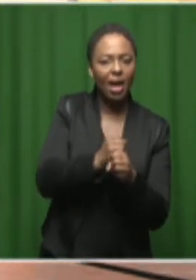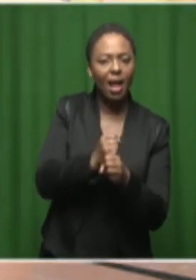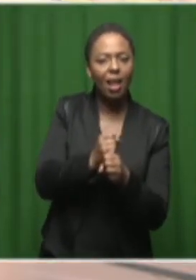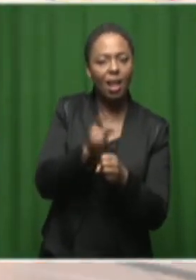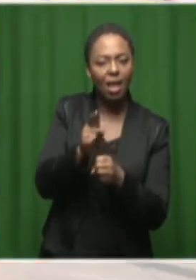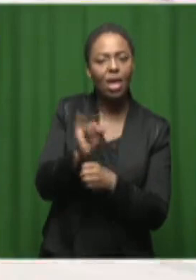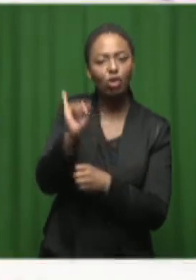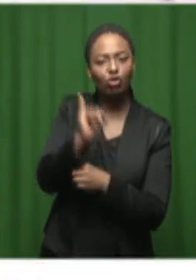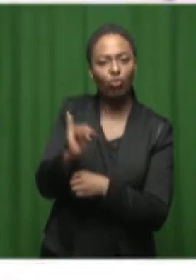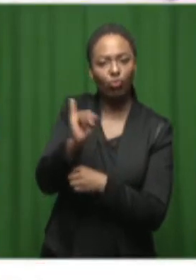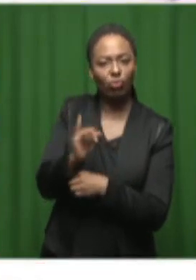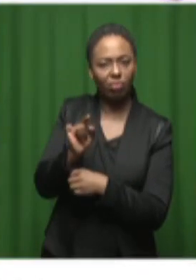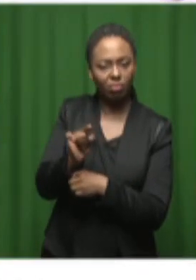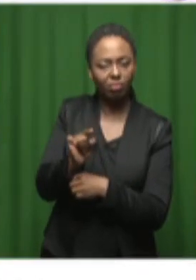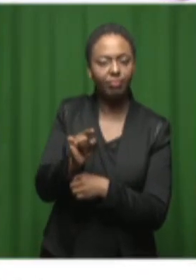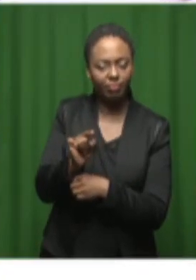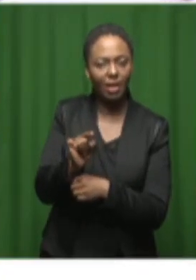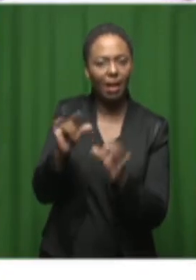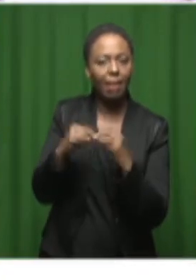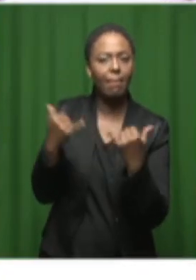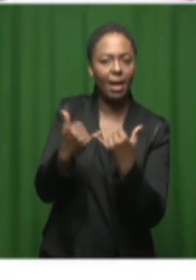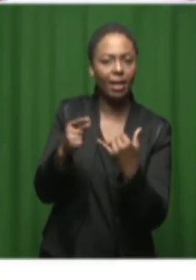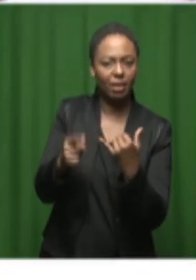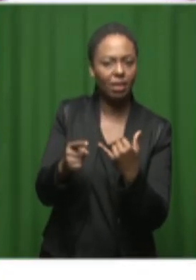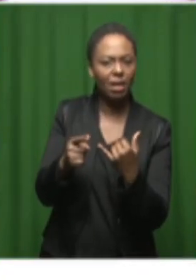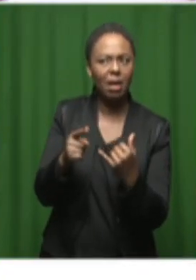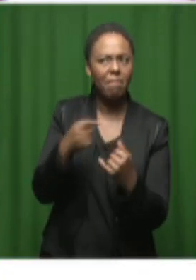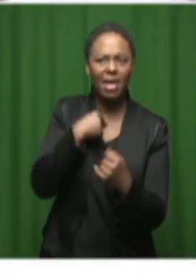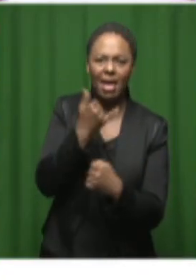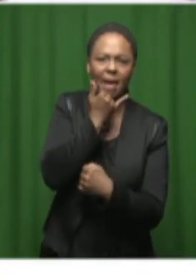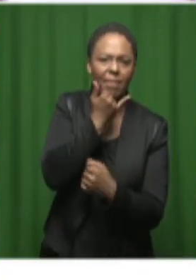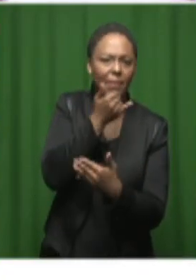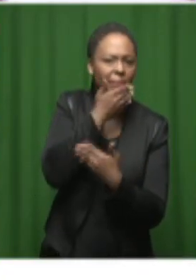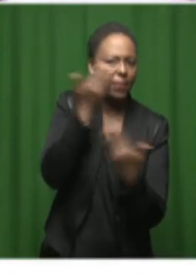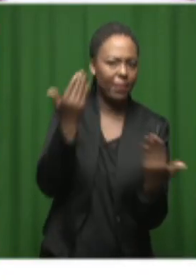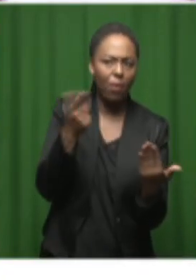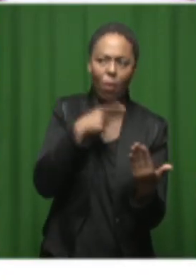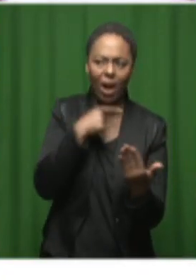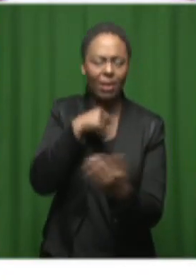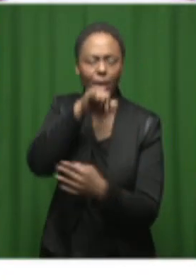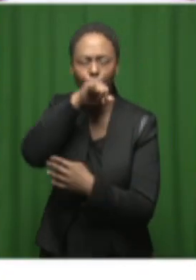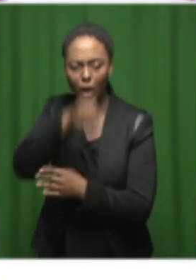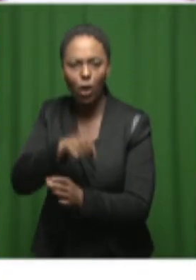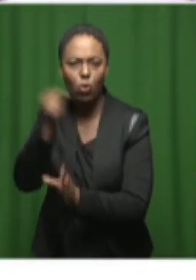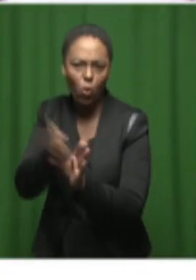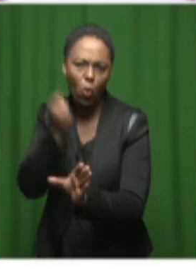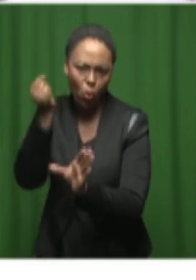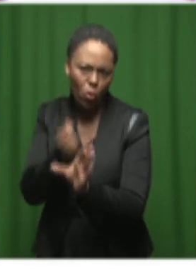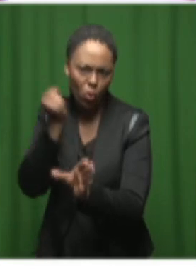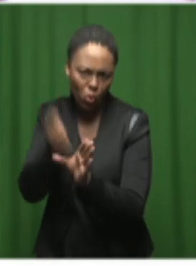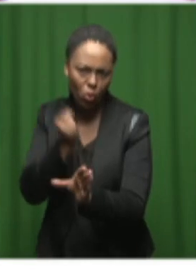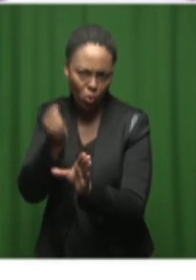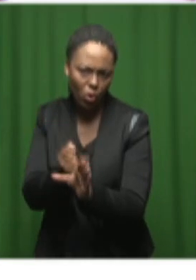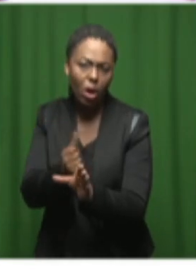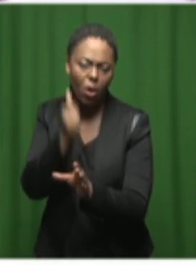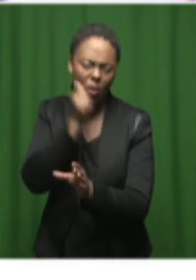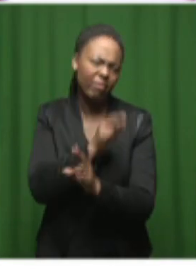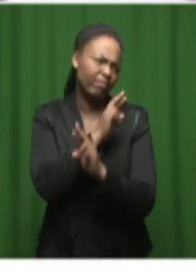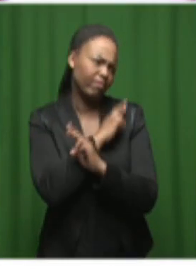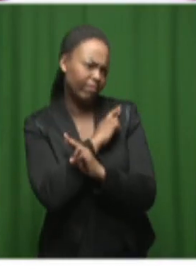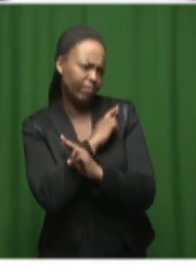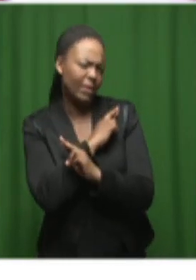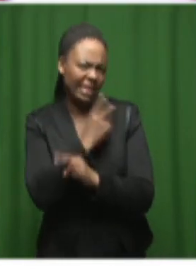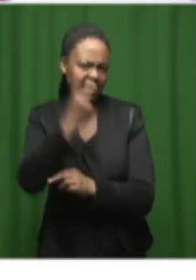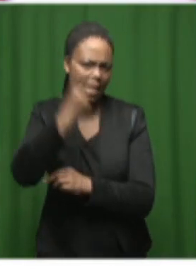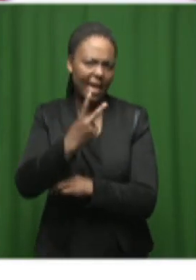years. And I was really not, happy because I've always loved cooking. And when I was on maternity leave with my second